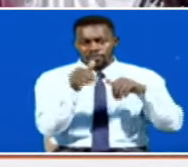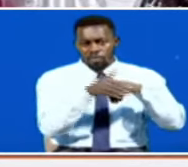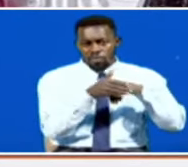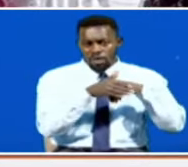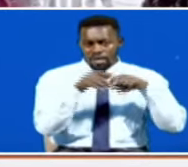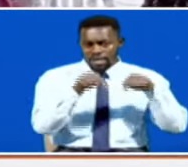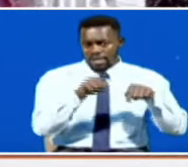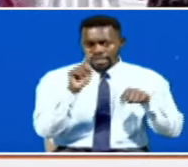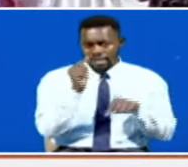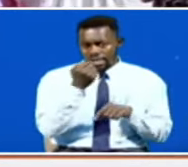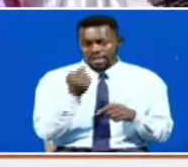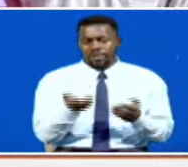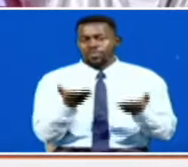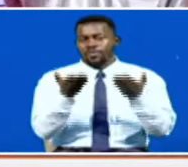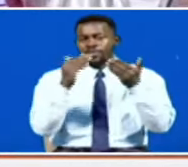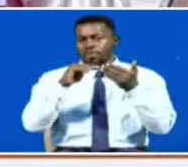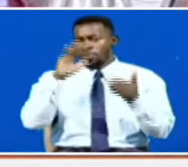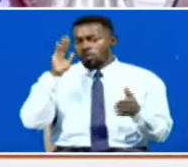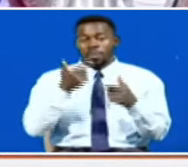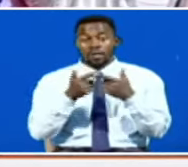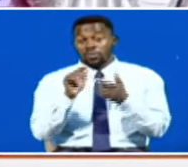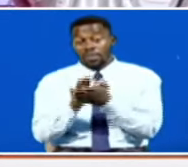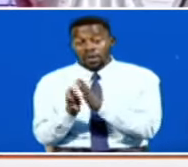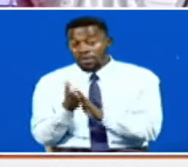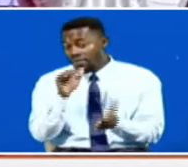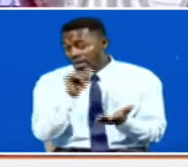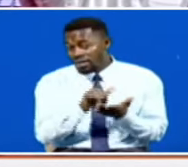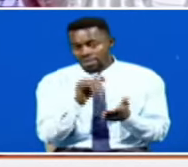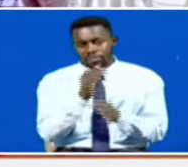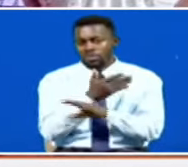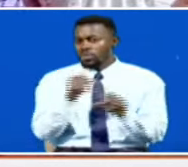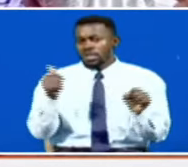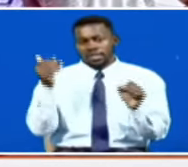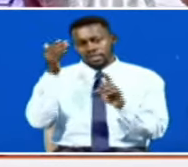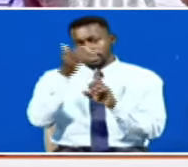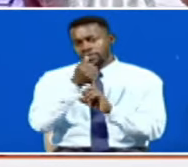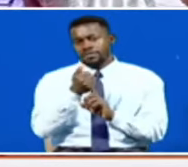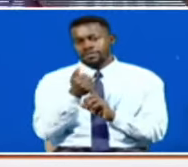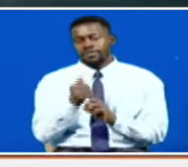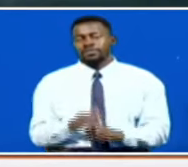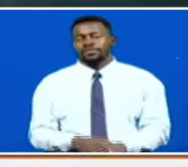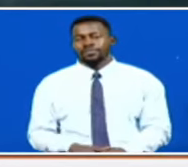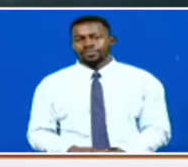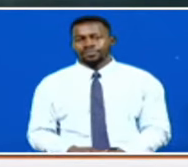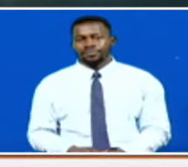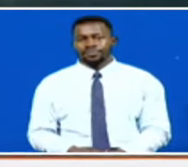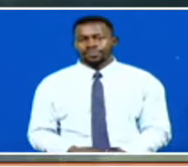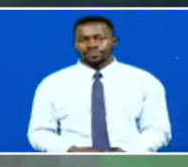general, we will not be able to achieve our full potential. To German football.